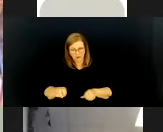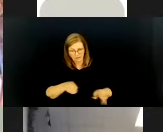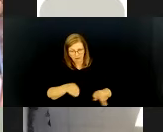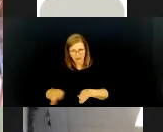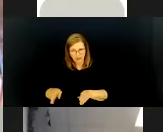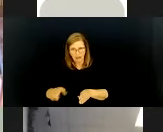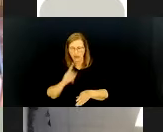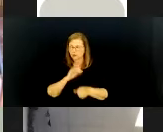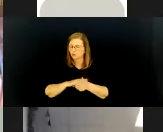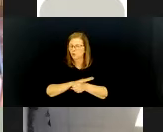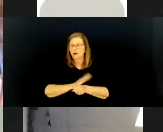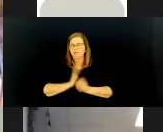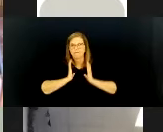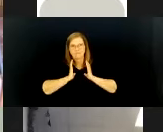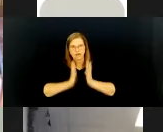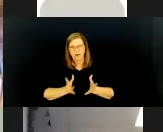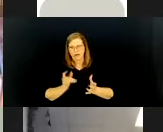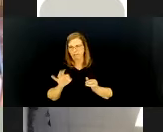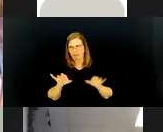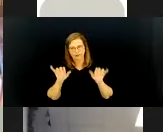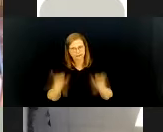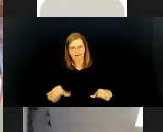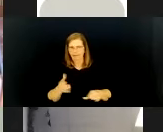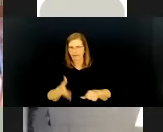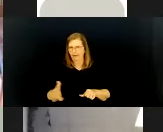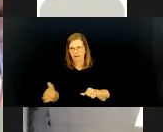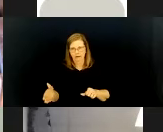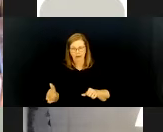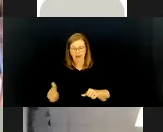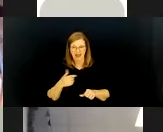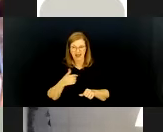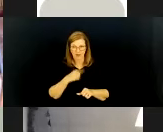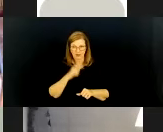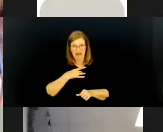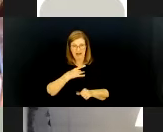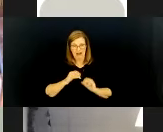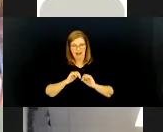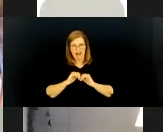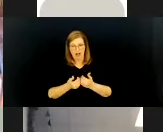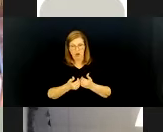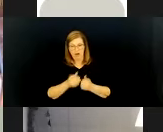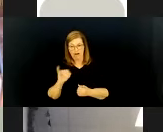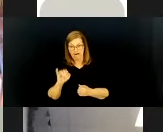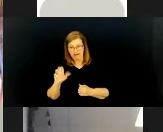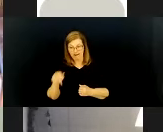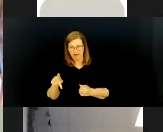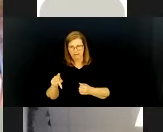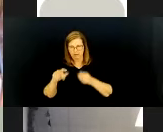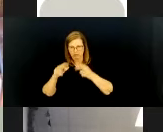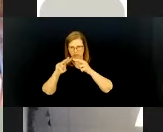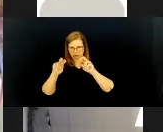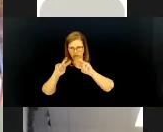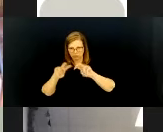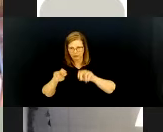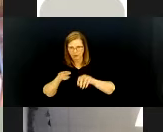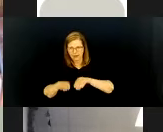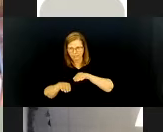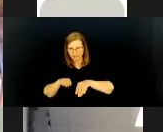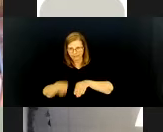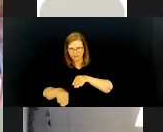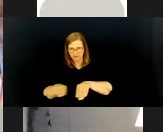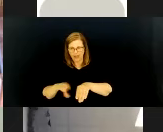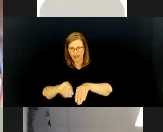totally fine if they're the same thing. I just really like how ICAP breaks that down into steps, and then they've got the deadline. And I